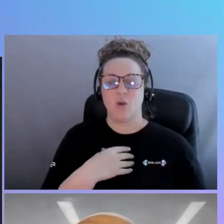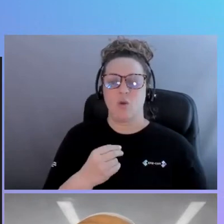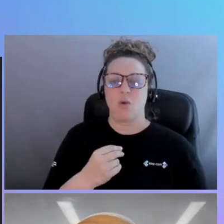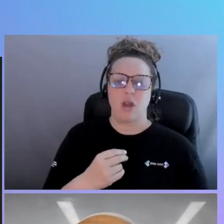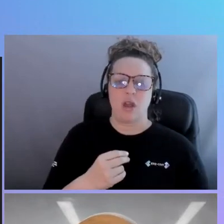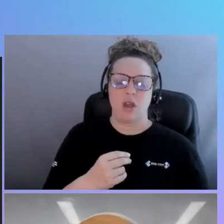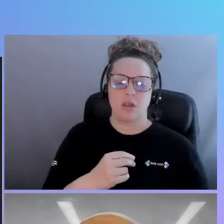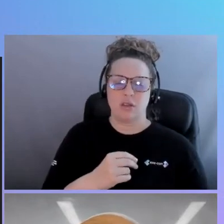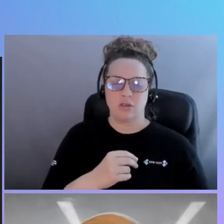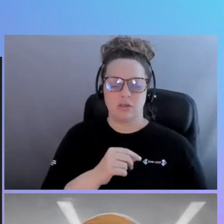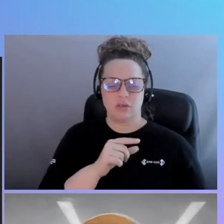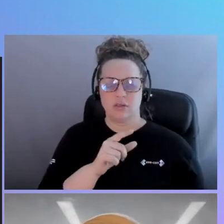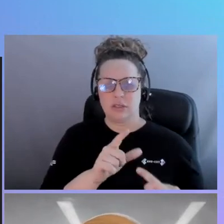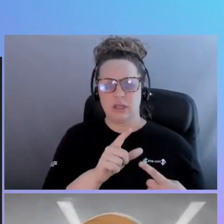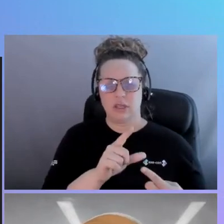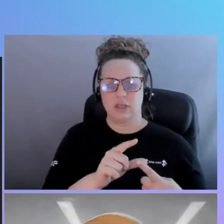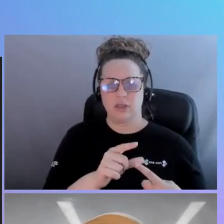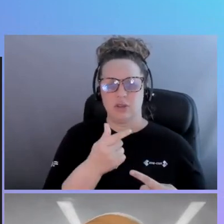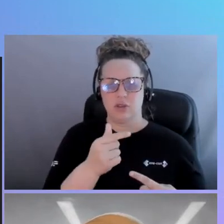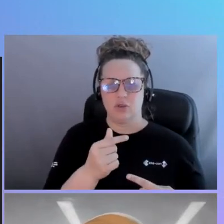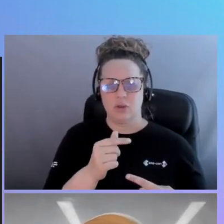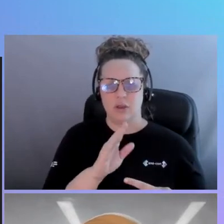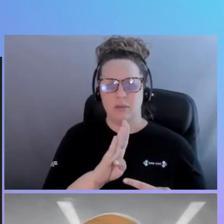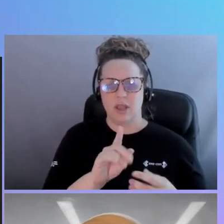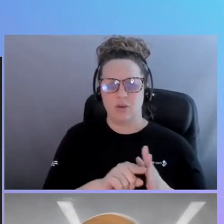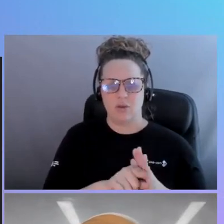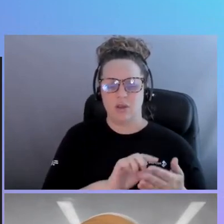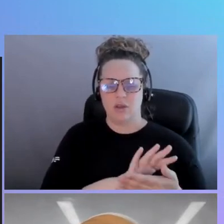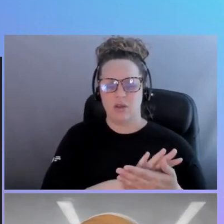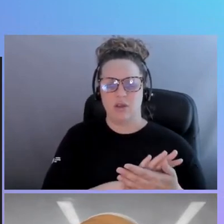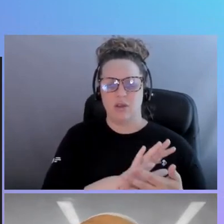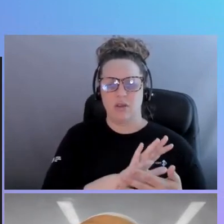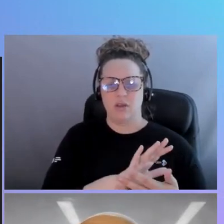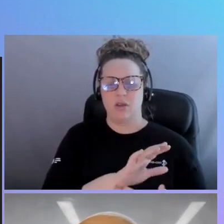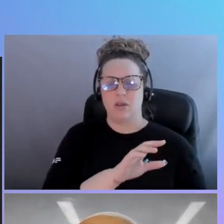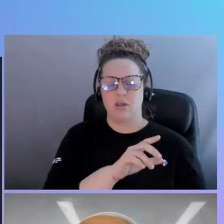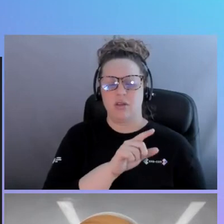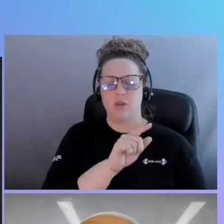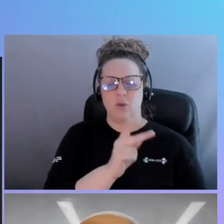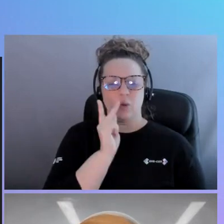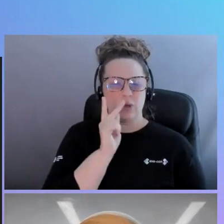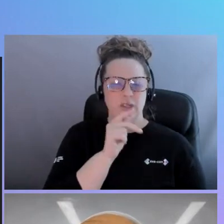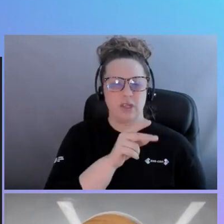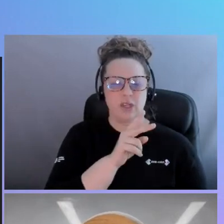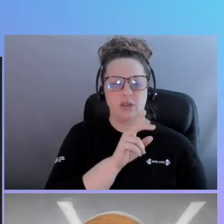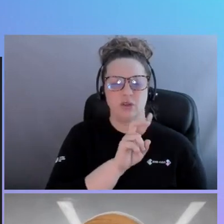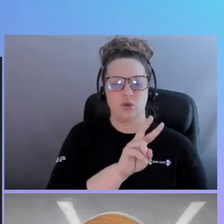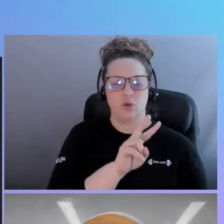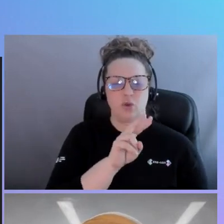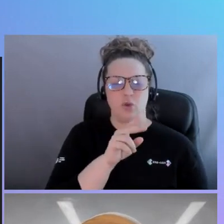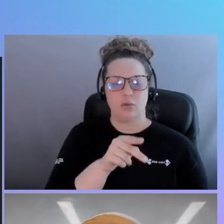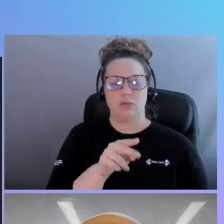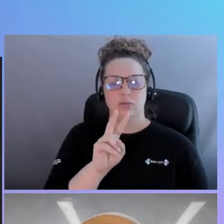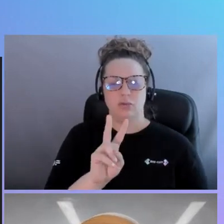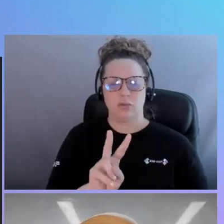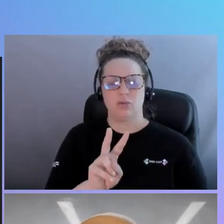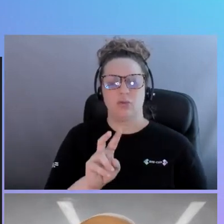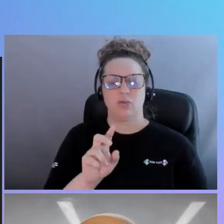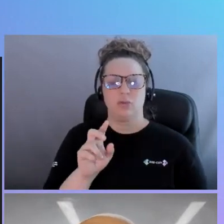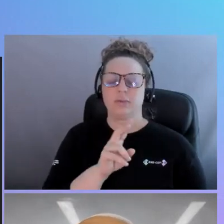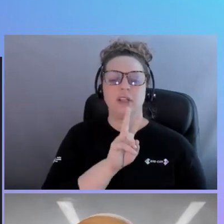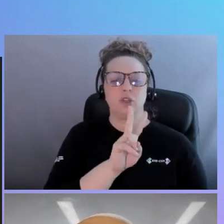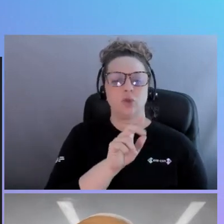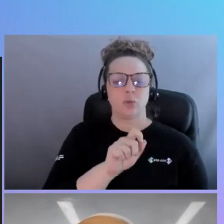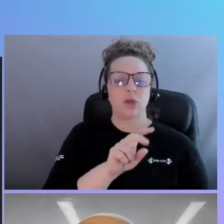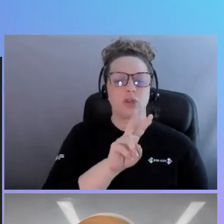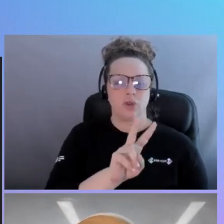on green background, and it has a contrast of 2.2 to 1, so it fails. But if you